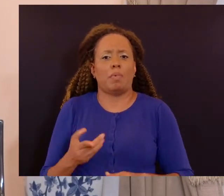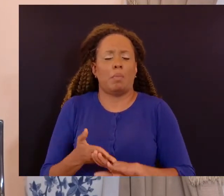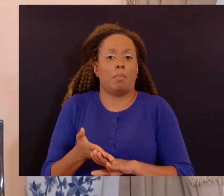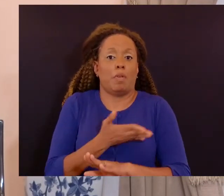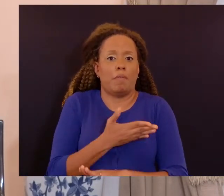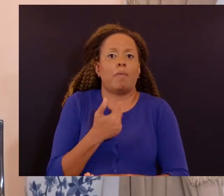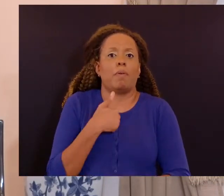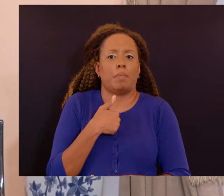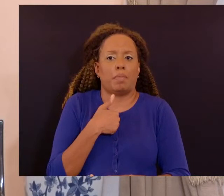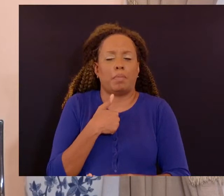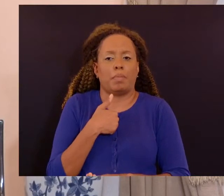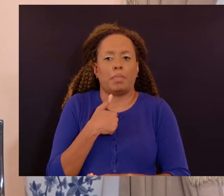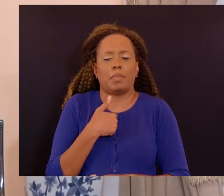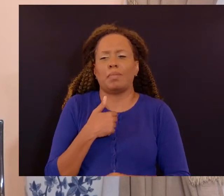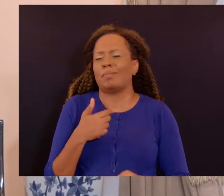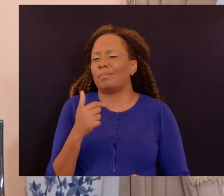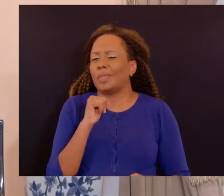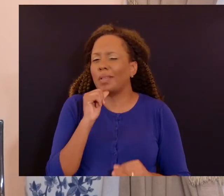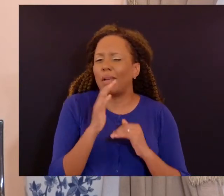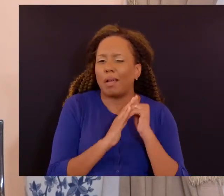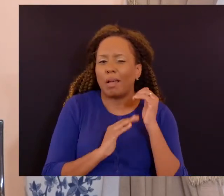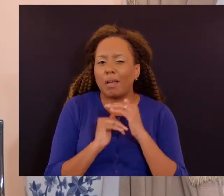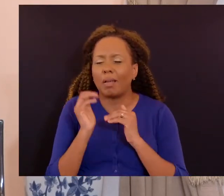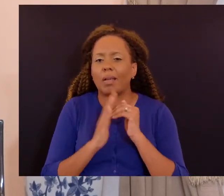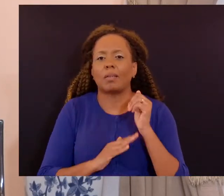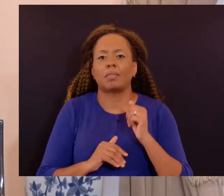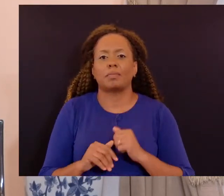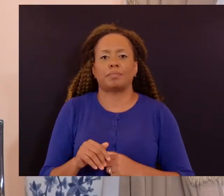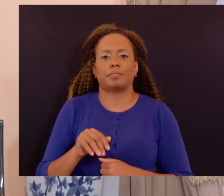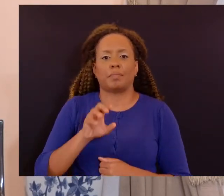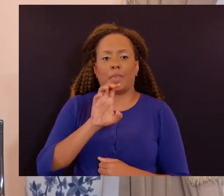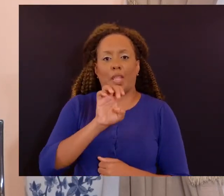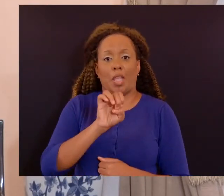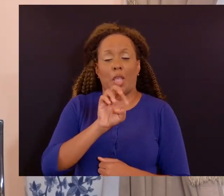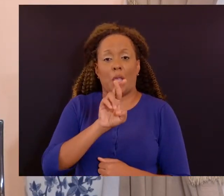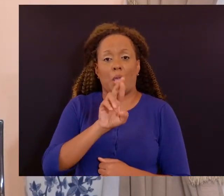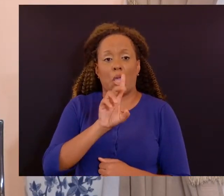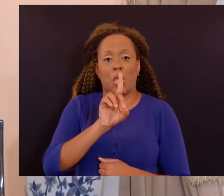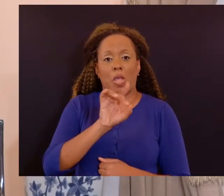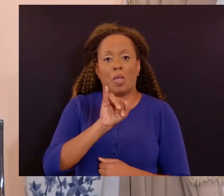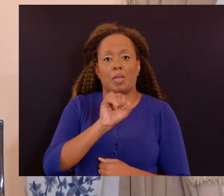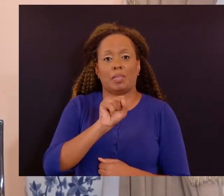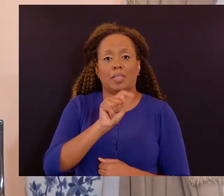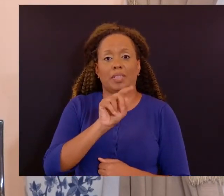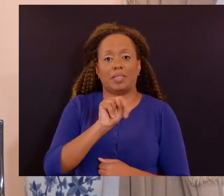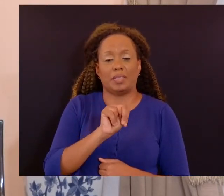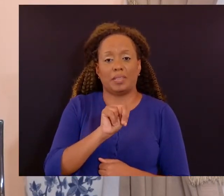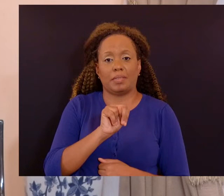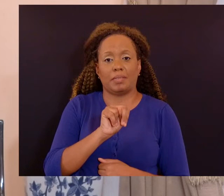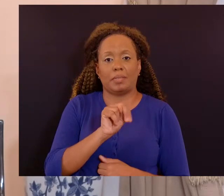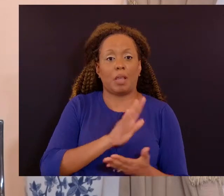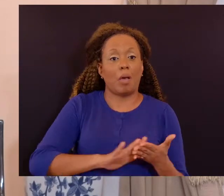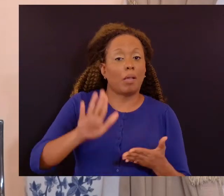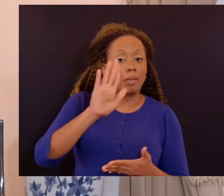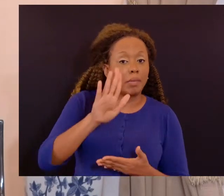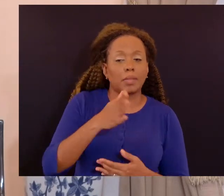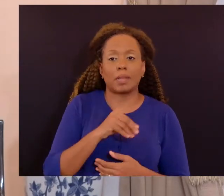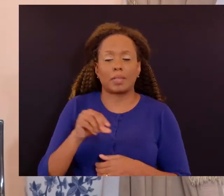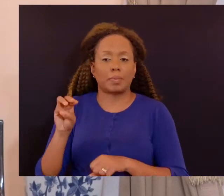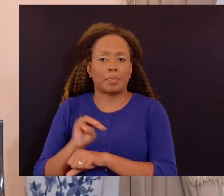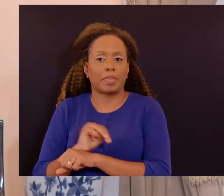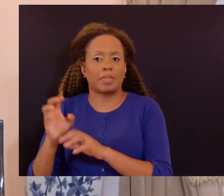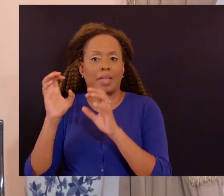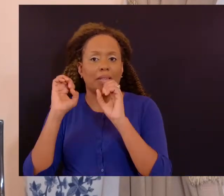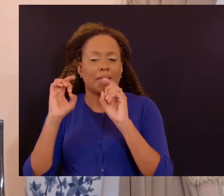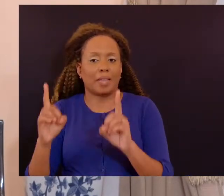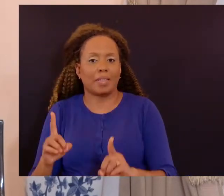as minister that would have happened. The relationship between the Urduson Teachers Training College and the ministry has, for the most part, been, I would have to say, a